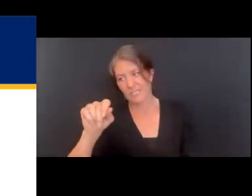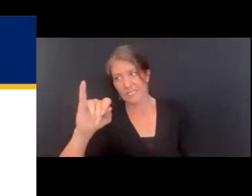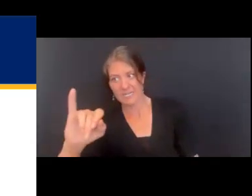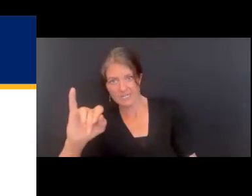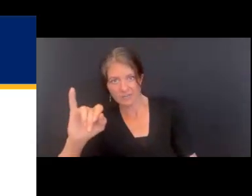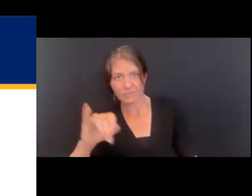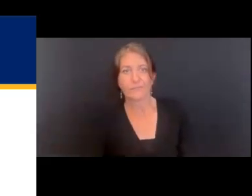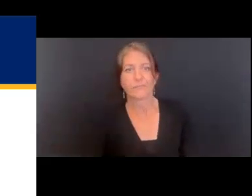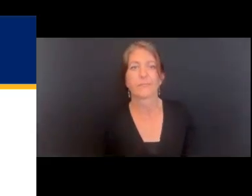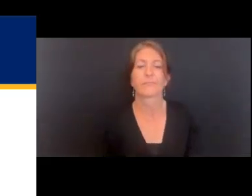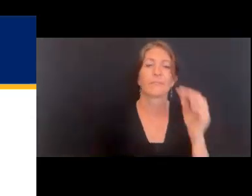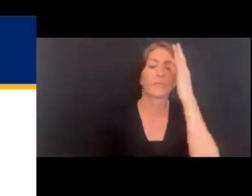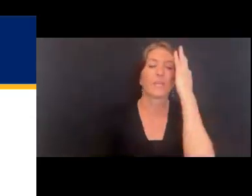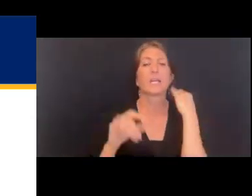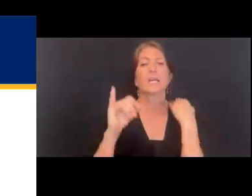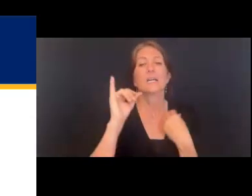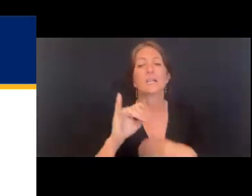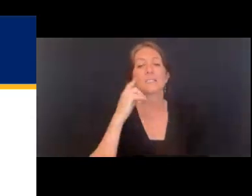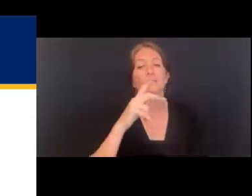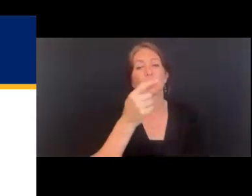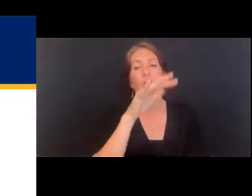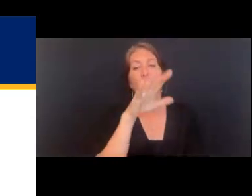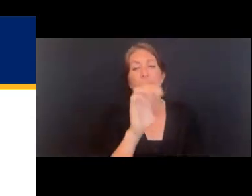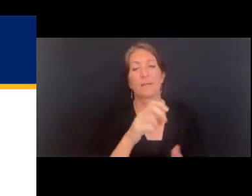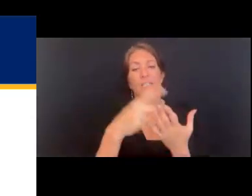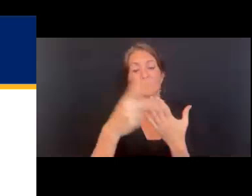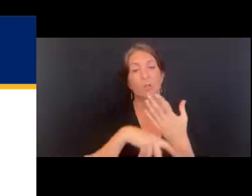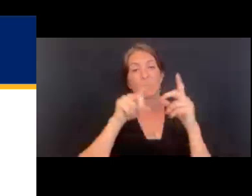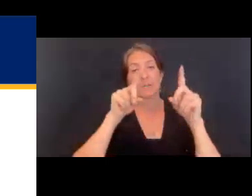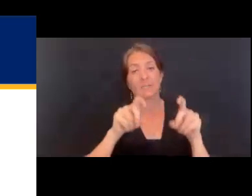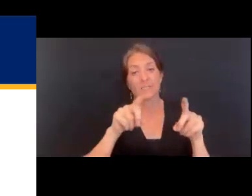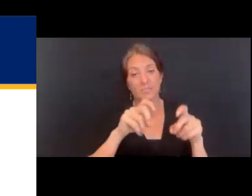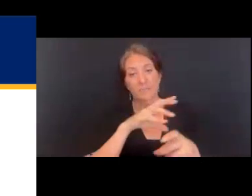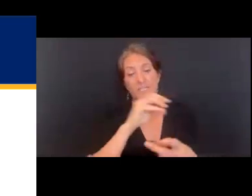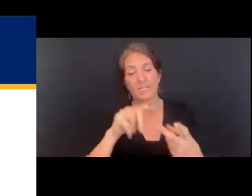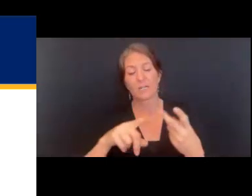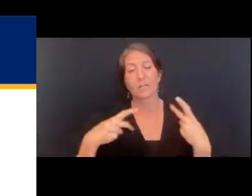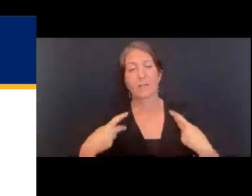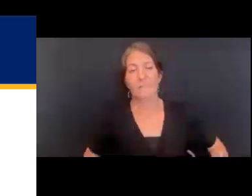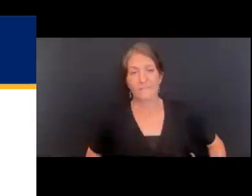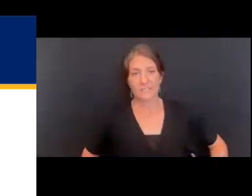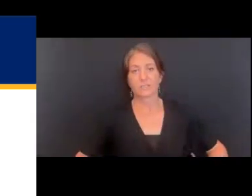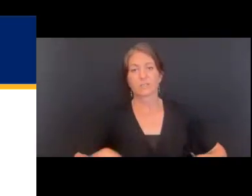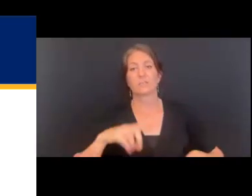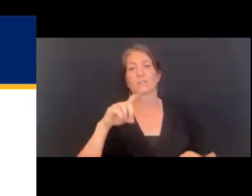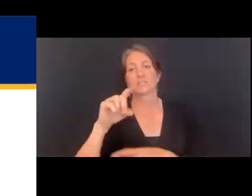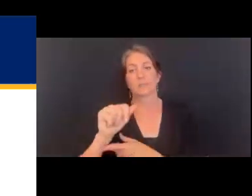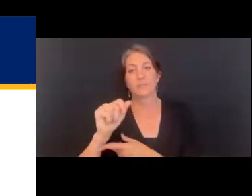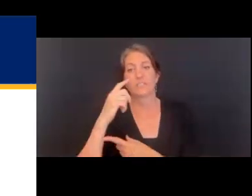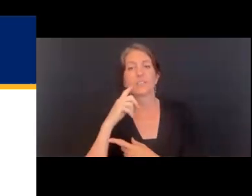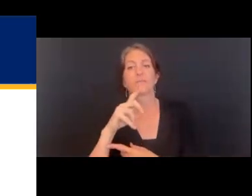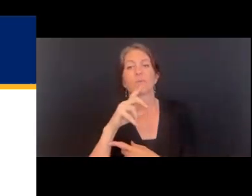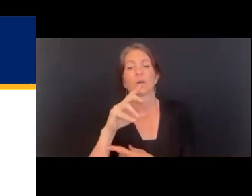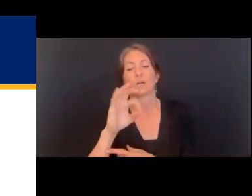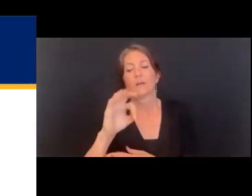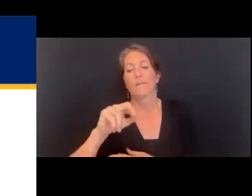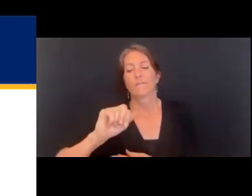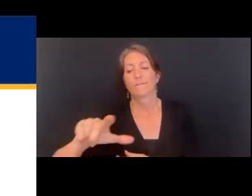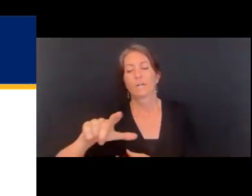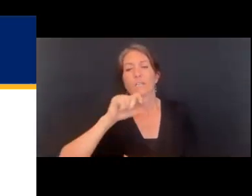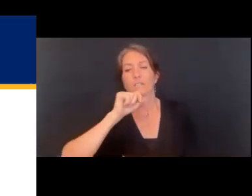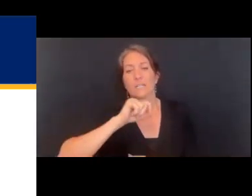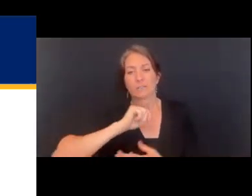is used for the PACE program assessments and the physical disability and frail elderly waivers. They use a different